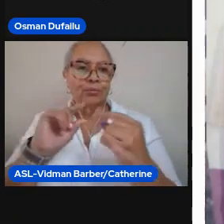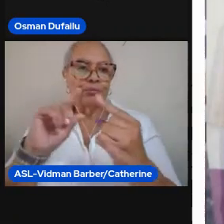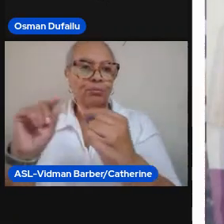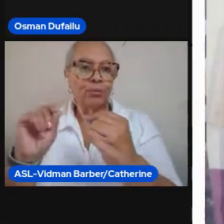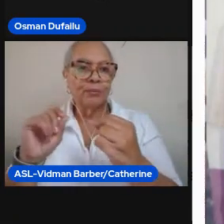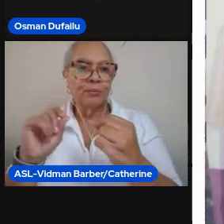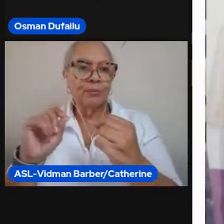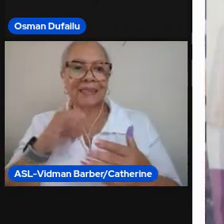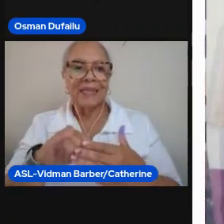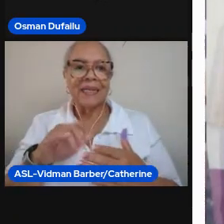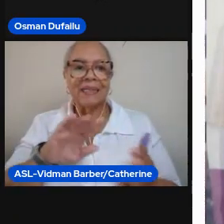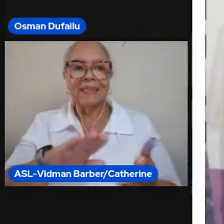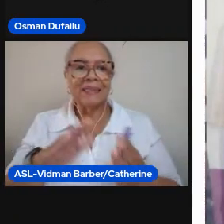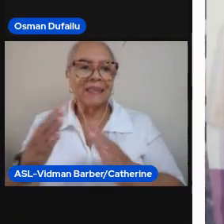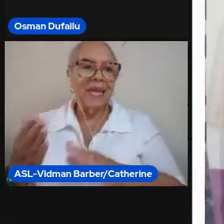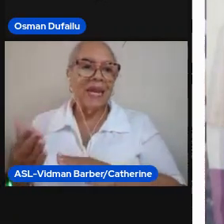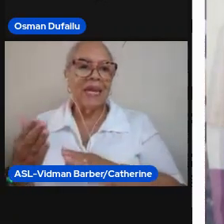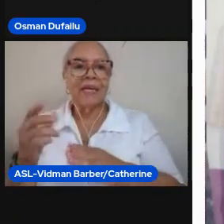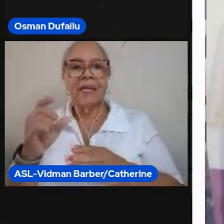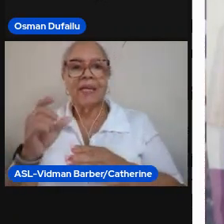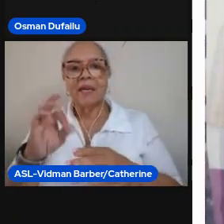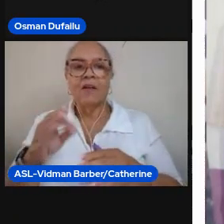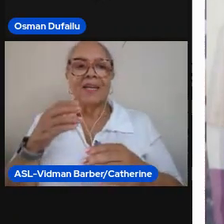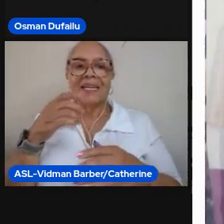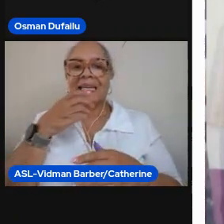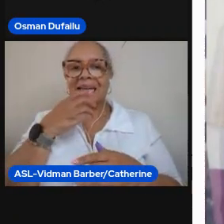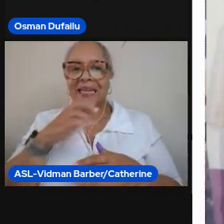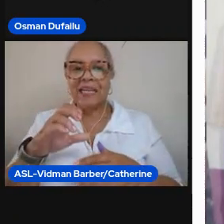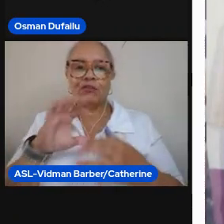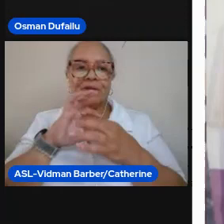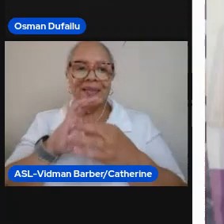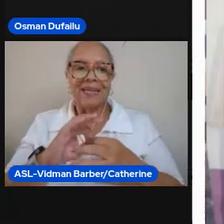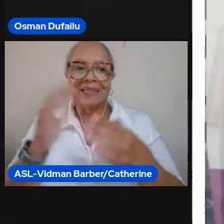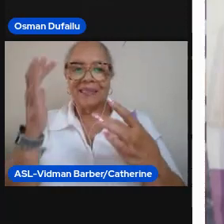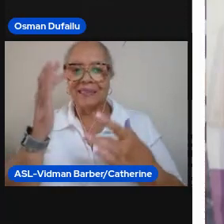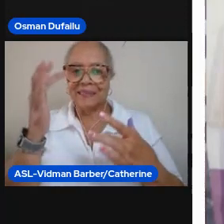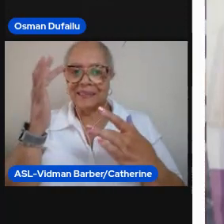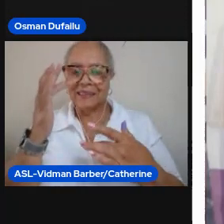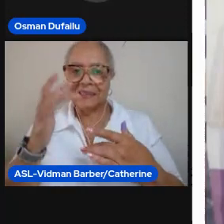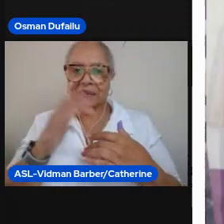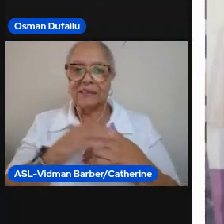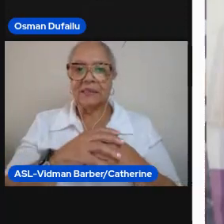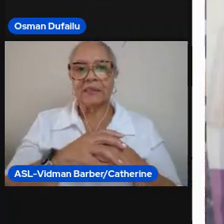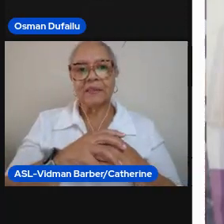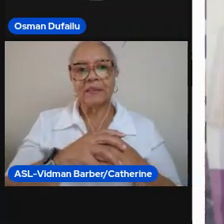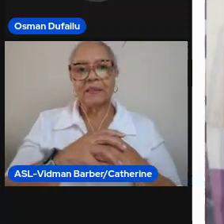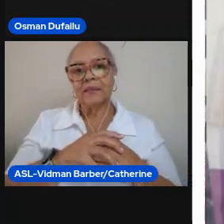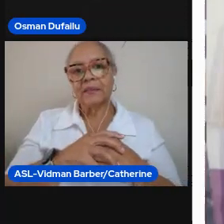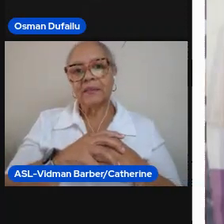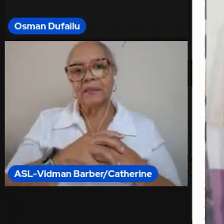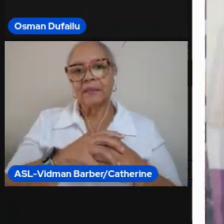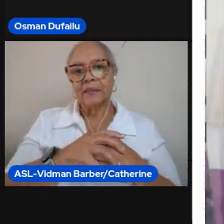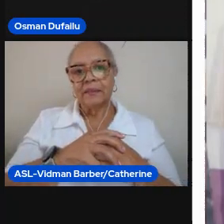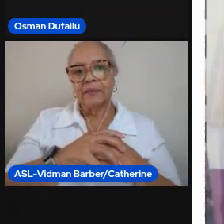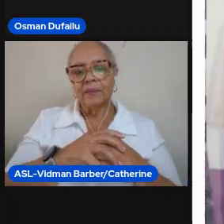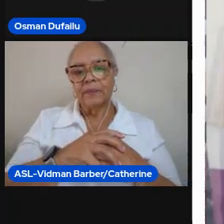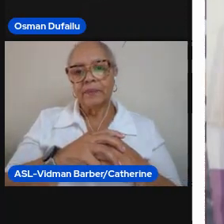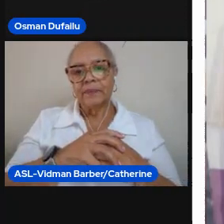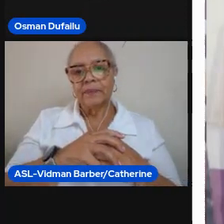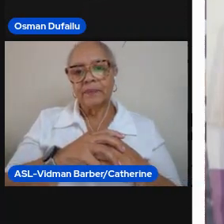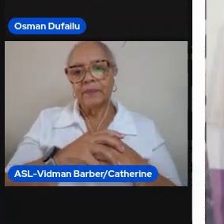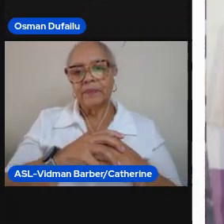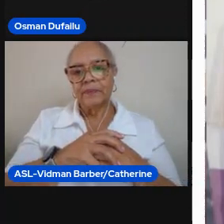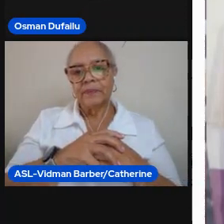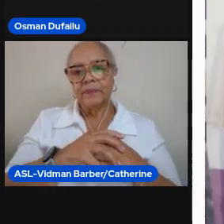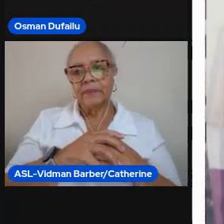out of a heat-related disease, and um, this really still